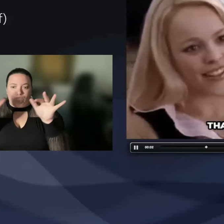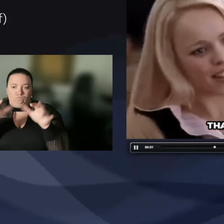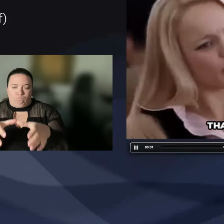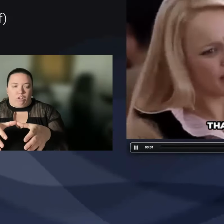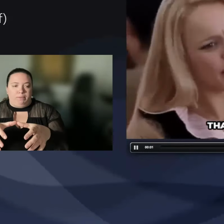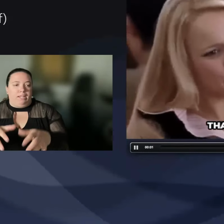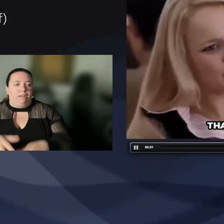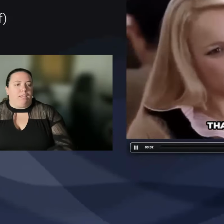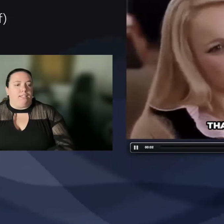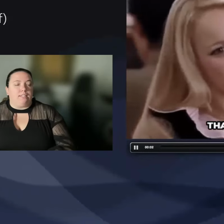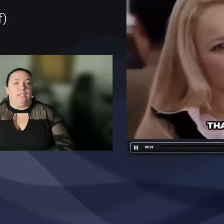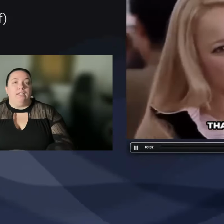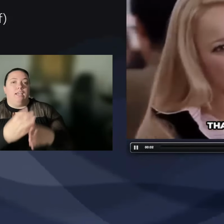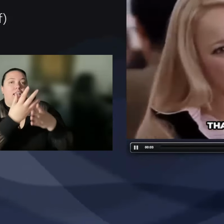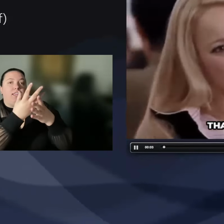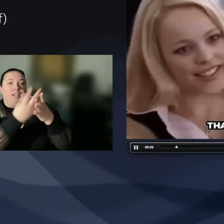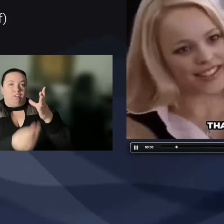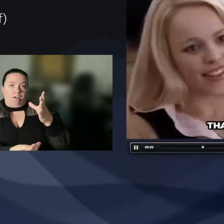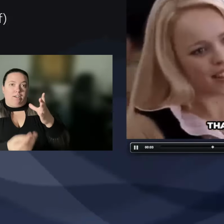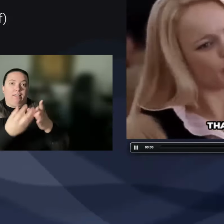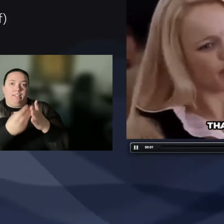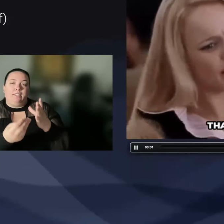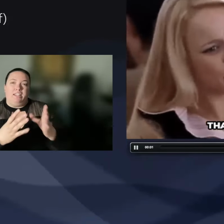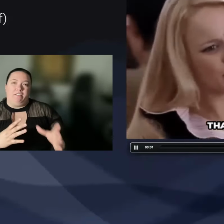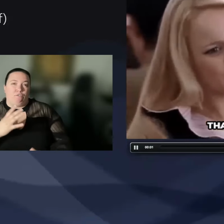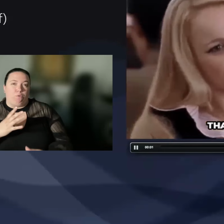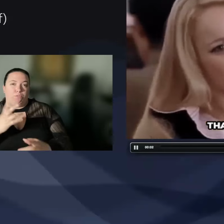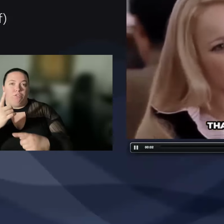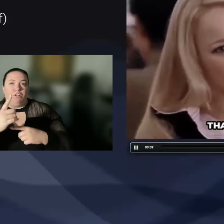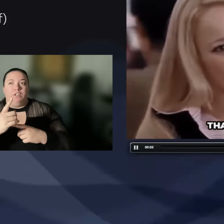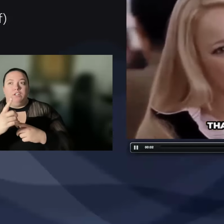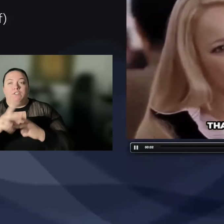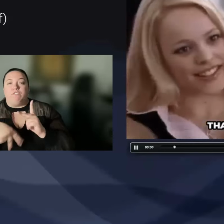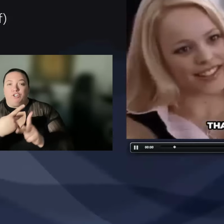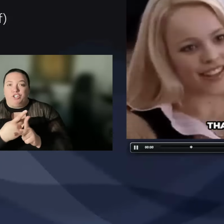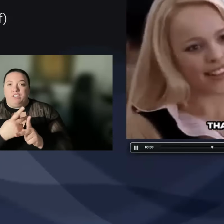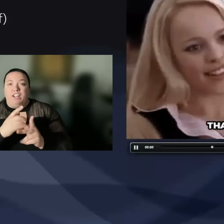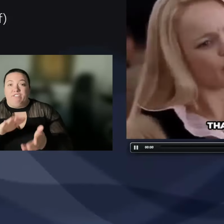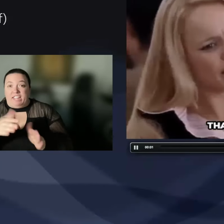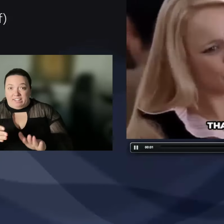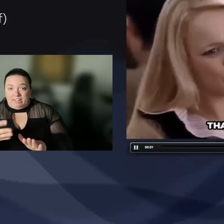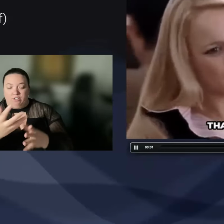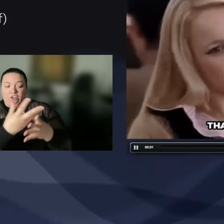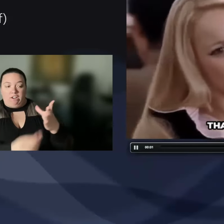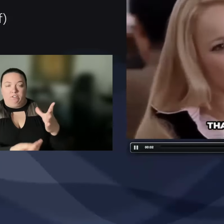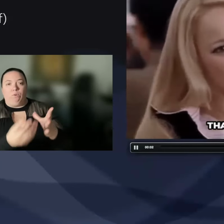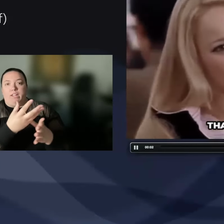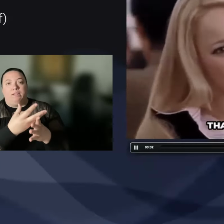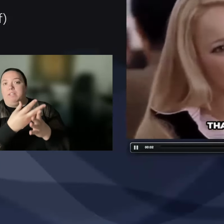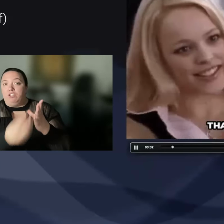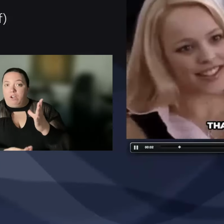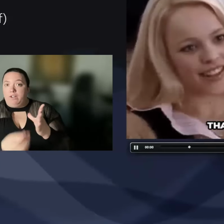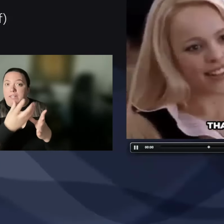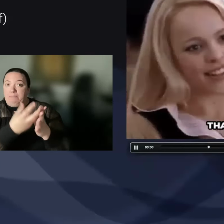like all meeting at a place. And then gone. And this is like the formal version of dead, gone, or